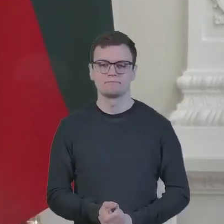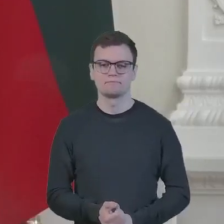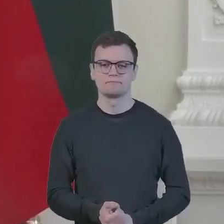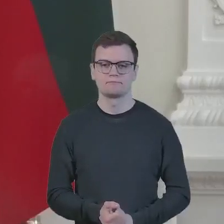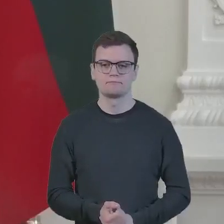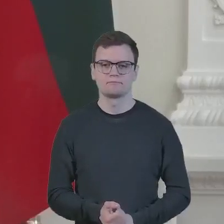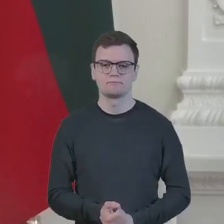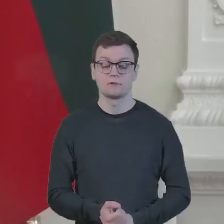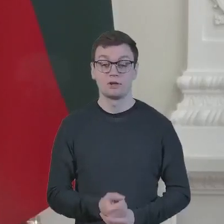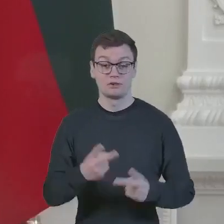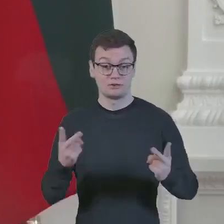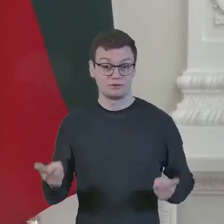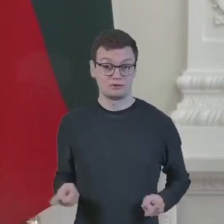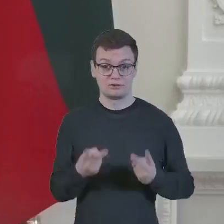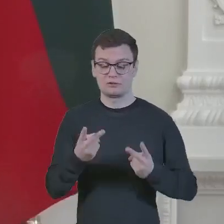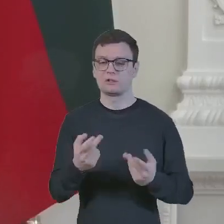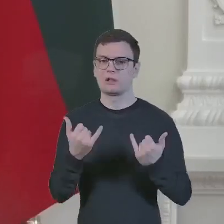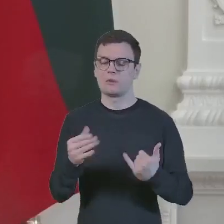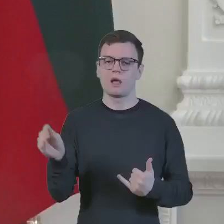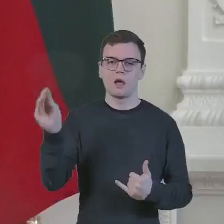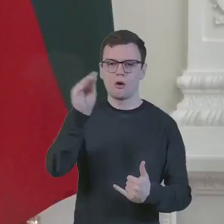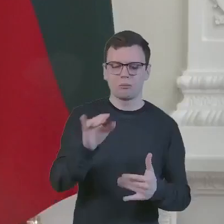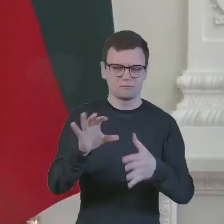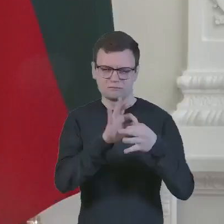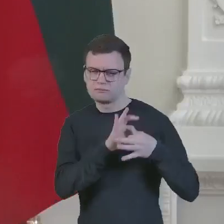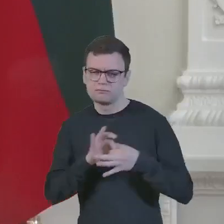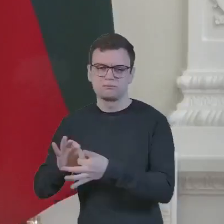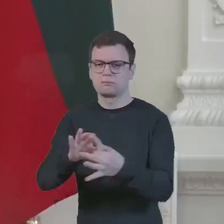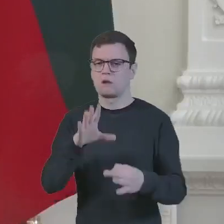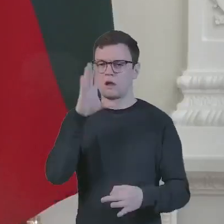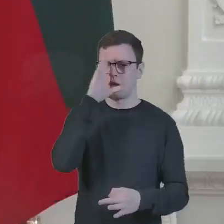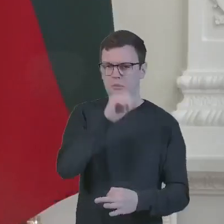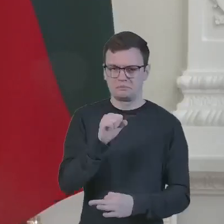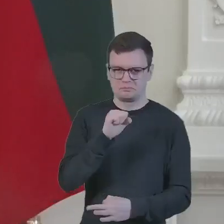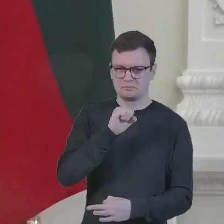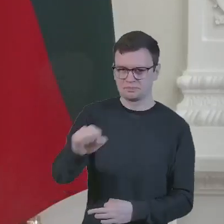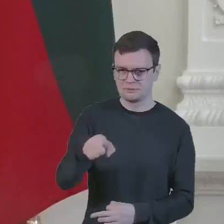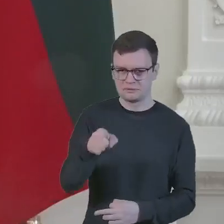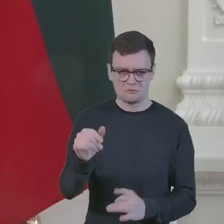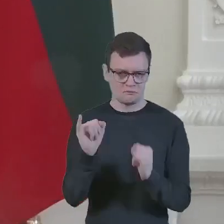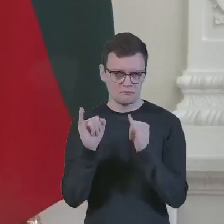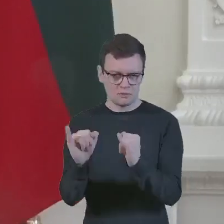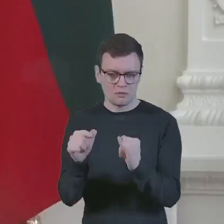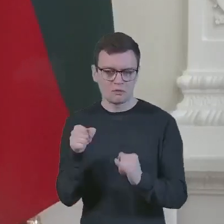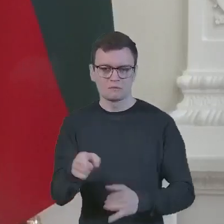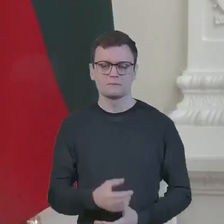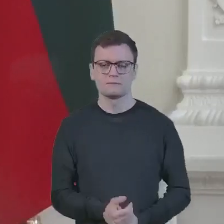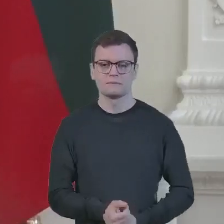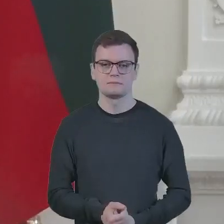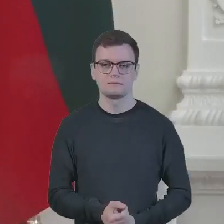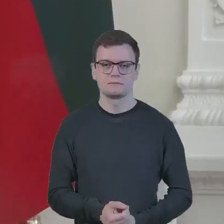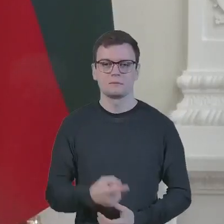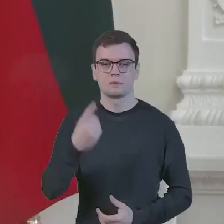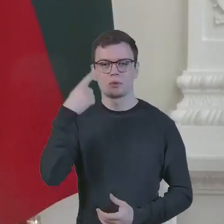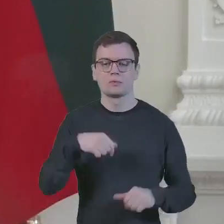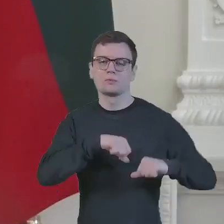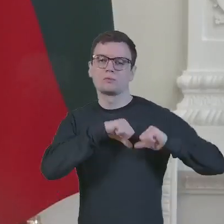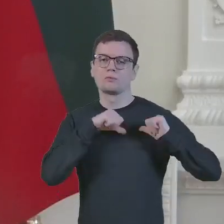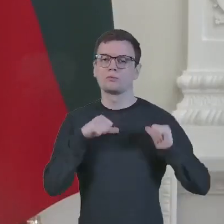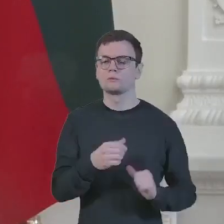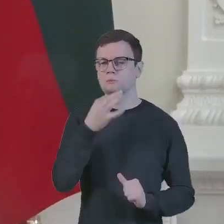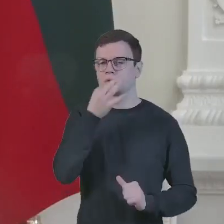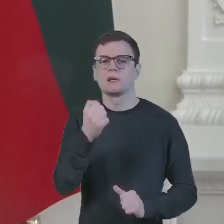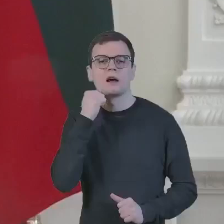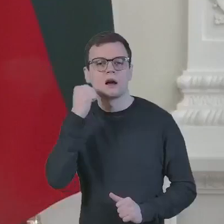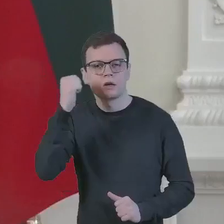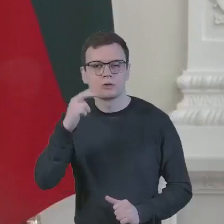development. I am glad that Europe has united against the raging evil. And I would like